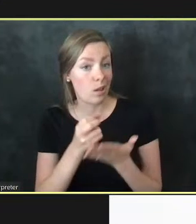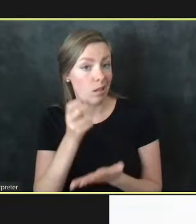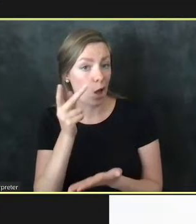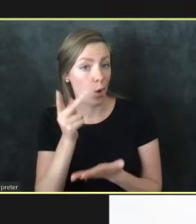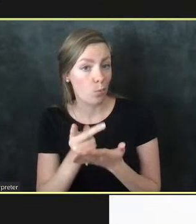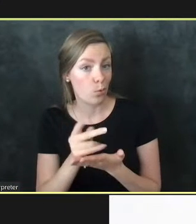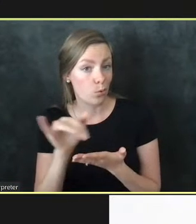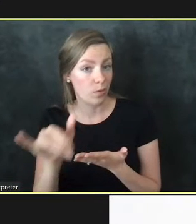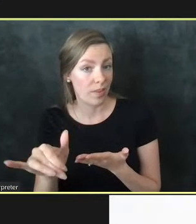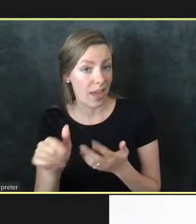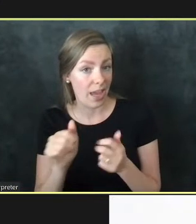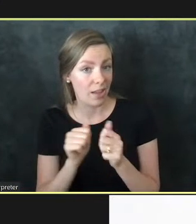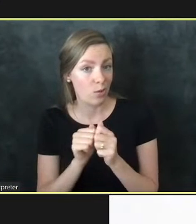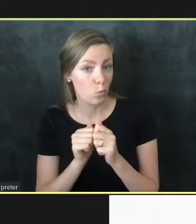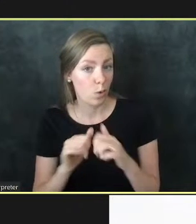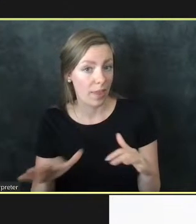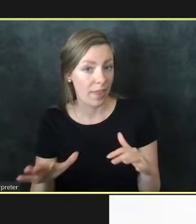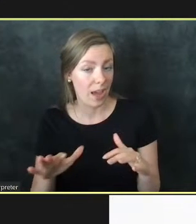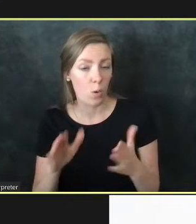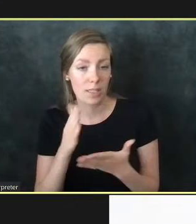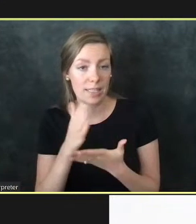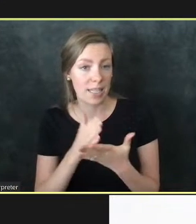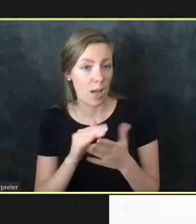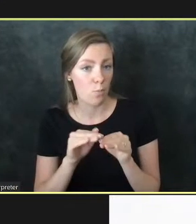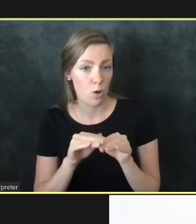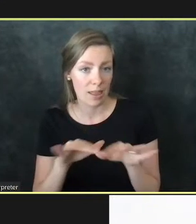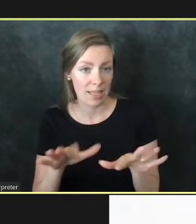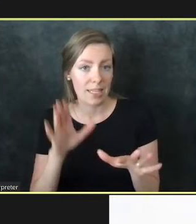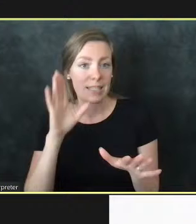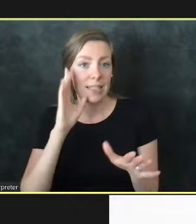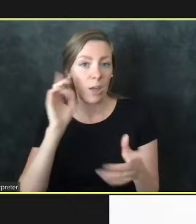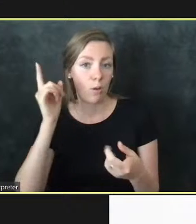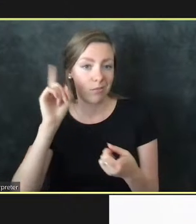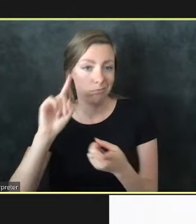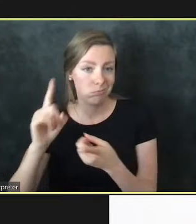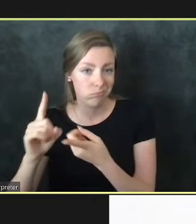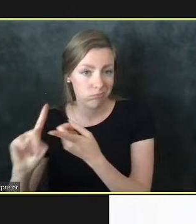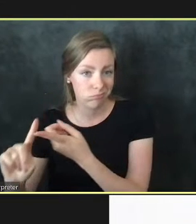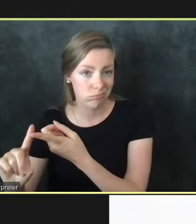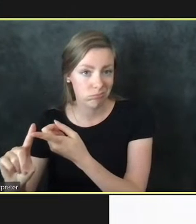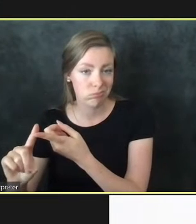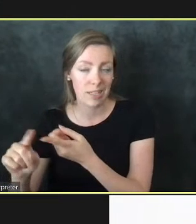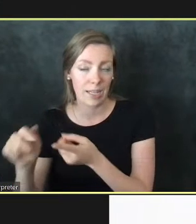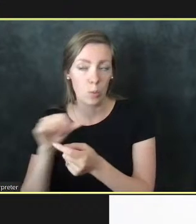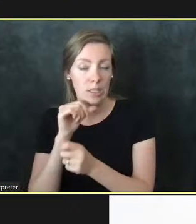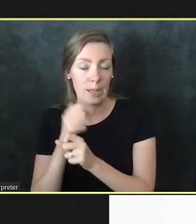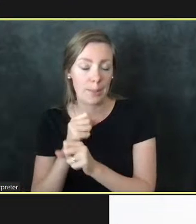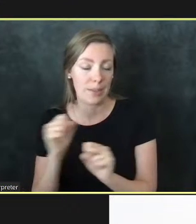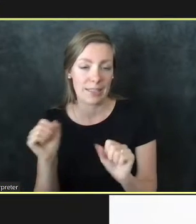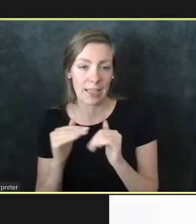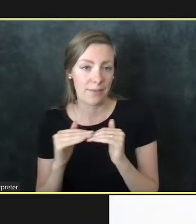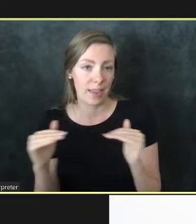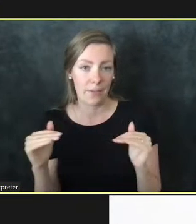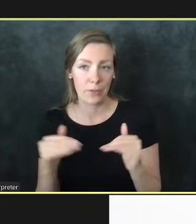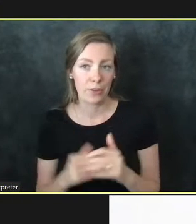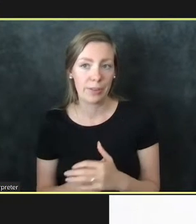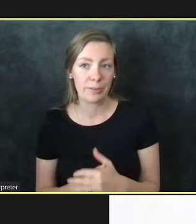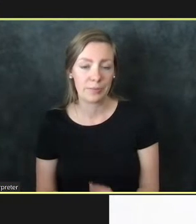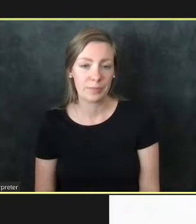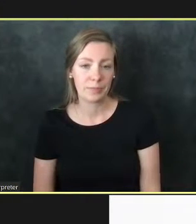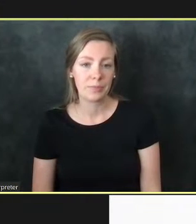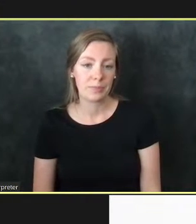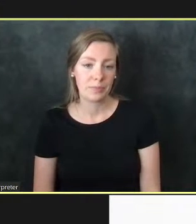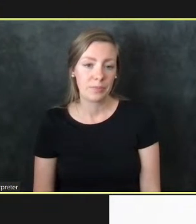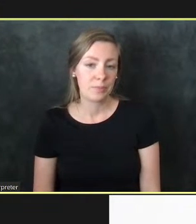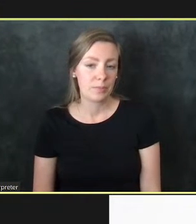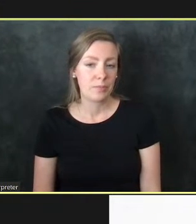variance without van a some tomar relief. ese, They would drain down Lake Pillsbury Va- to unsafe levels. van a bajar So, I